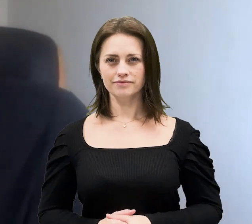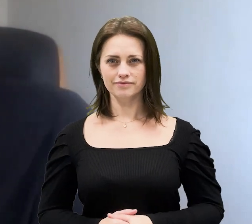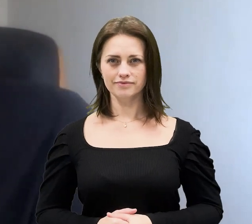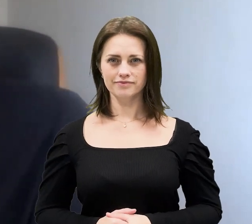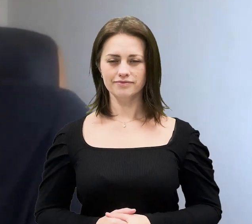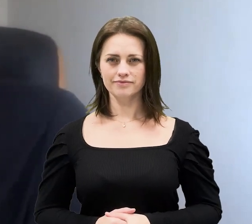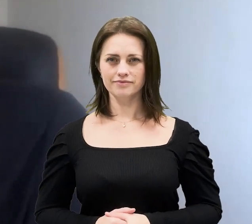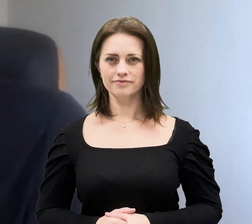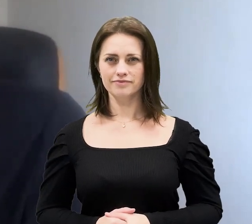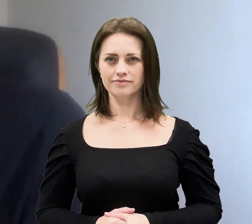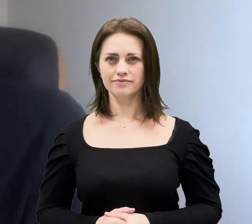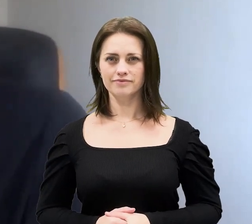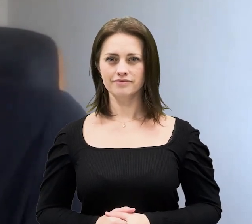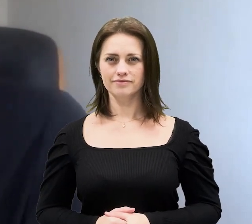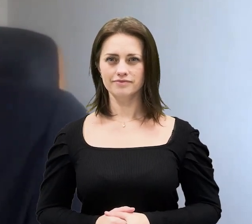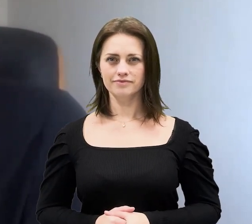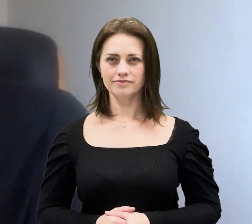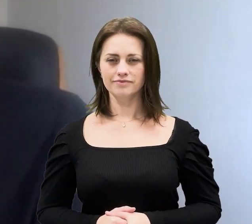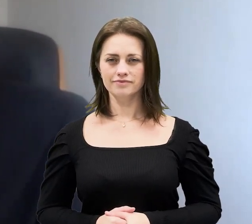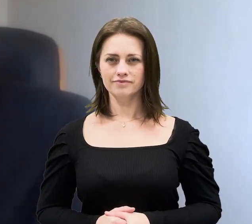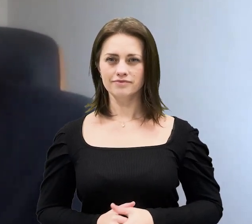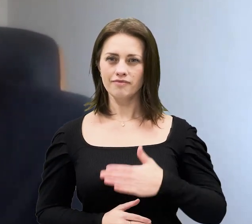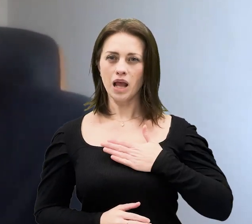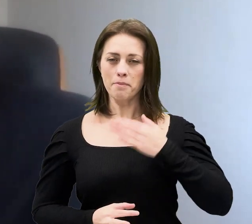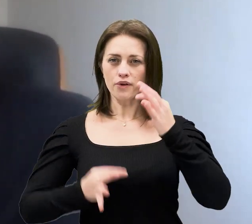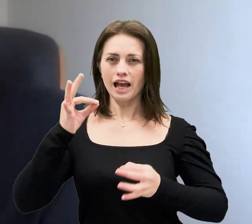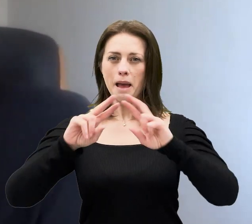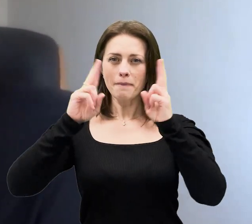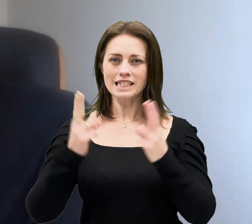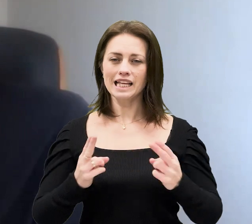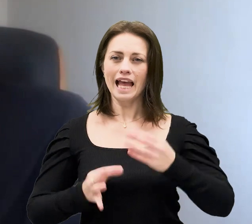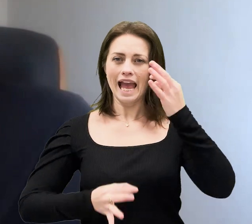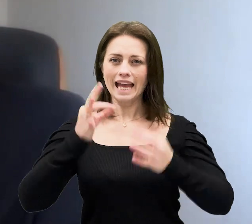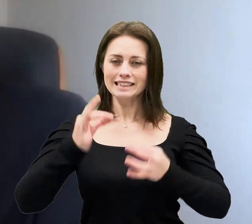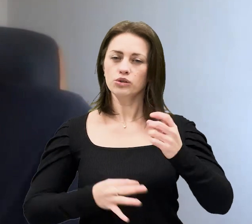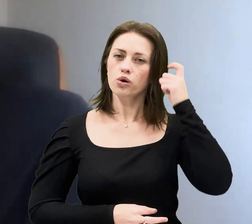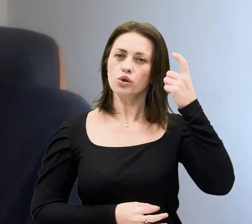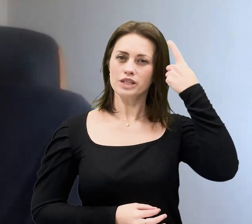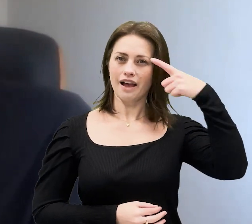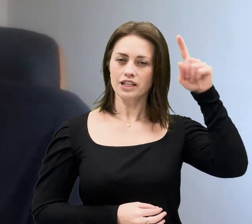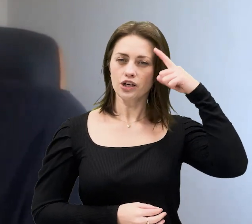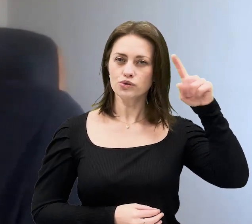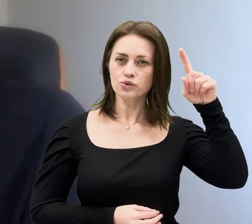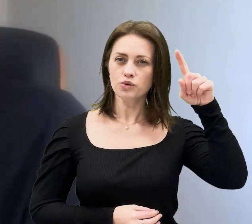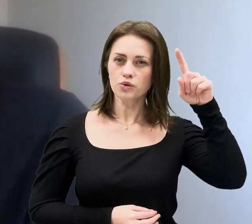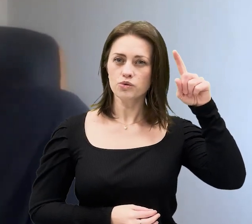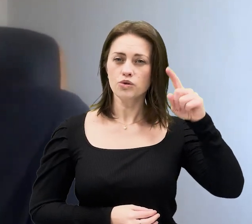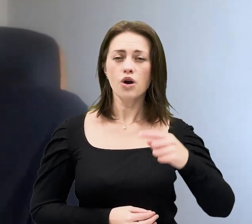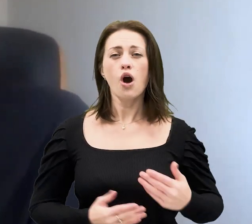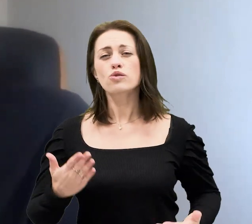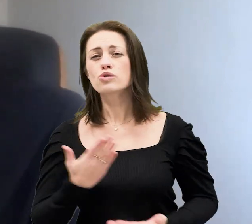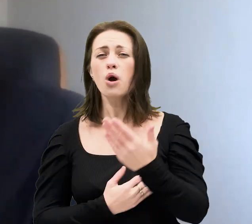on attempts towards that. In my institute at the International Institute of Social Studies, it's almost a perfect